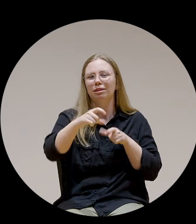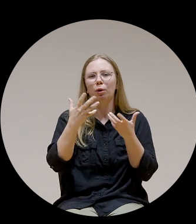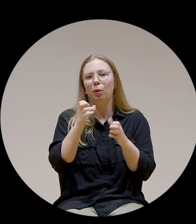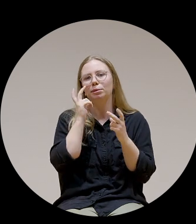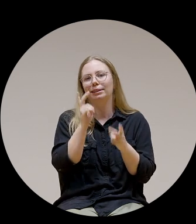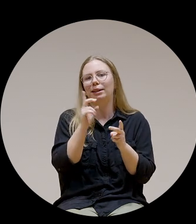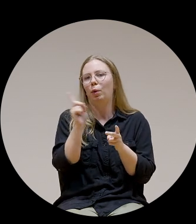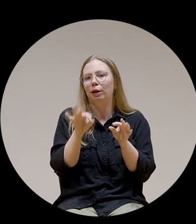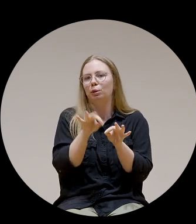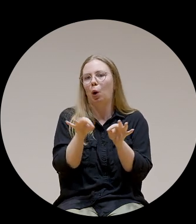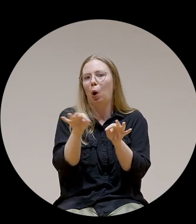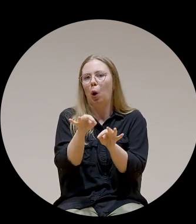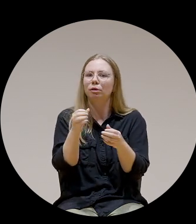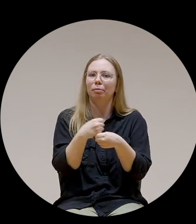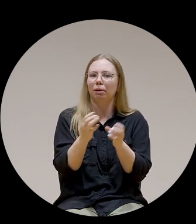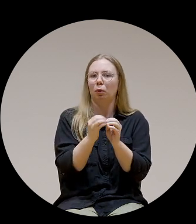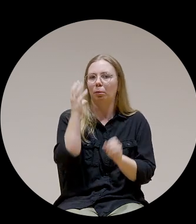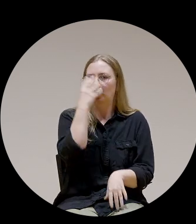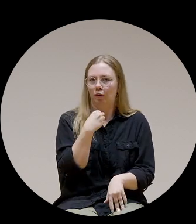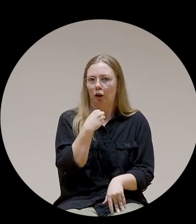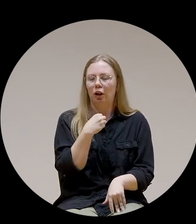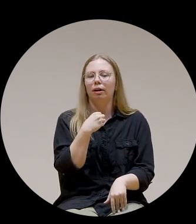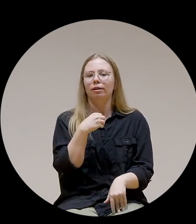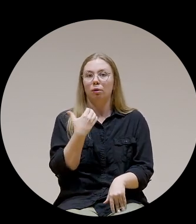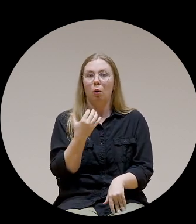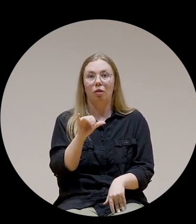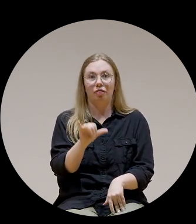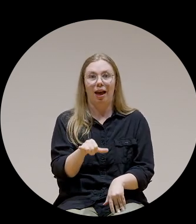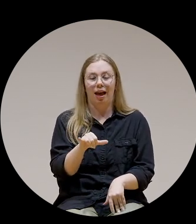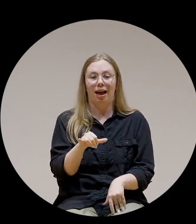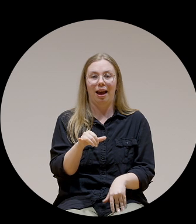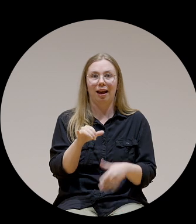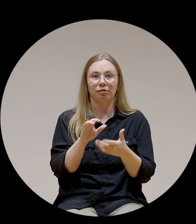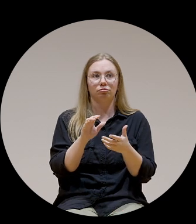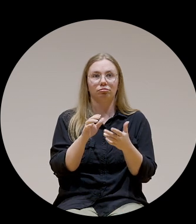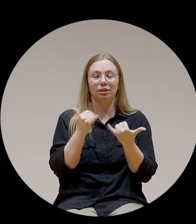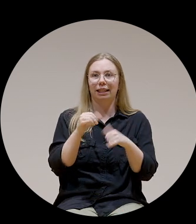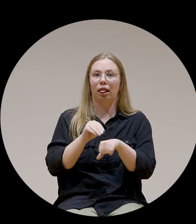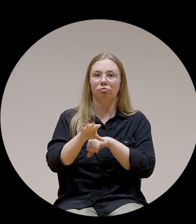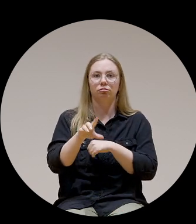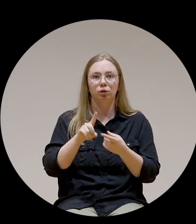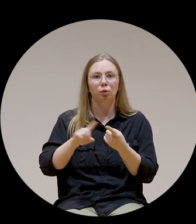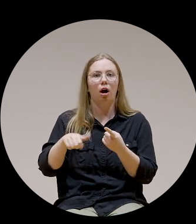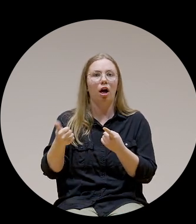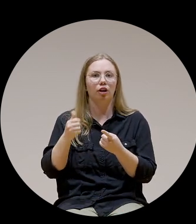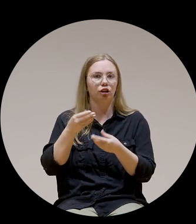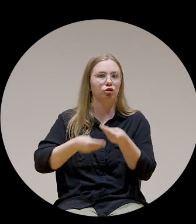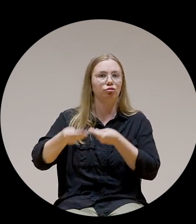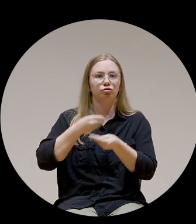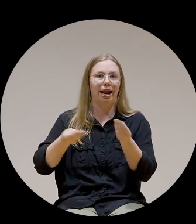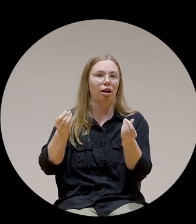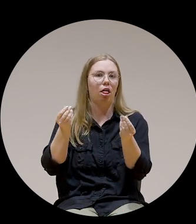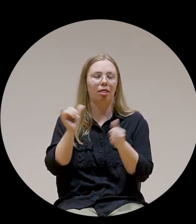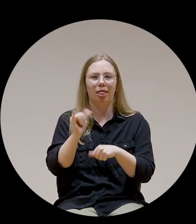seam through the middle of your animal hide. And that came to be used on trade cloth as well, once wool and other